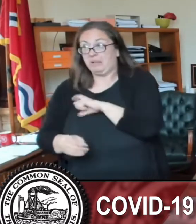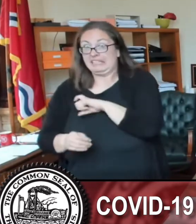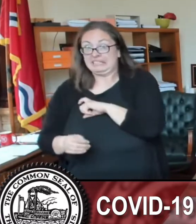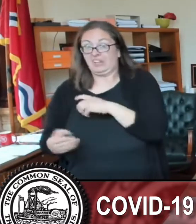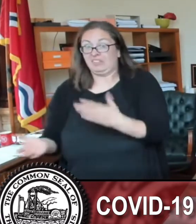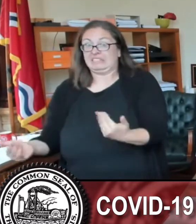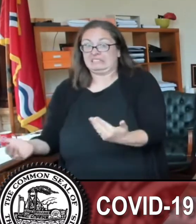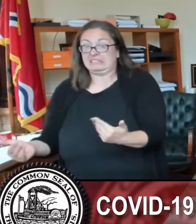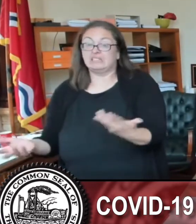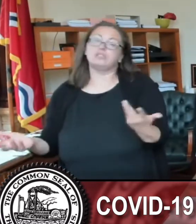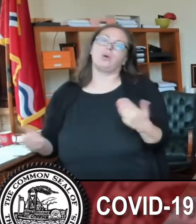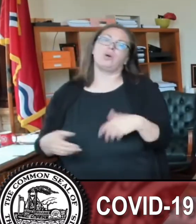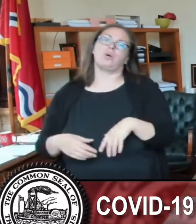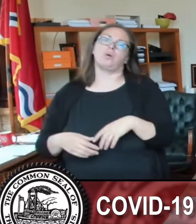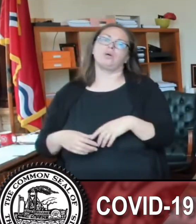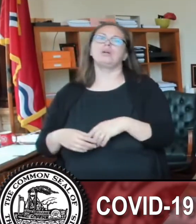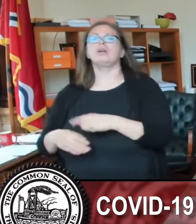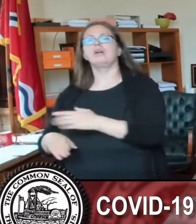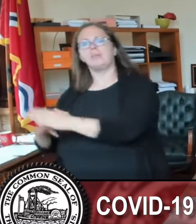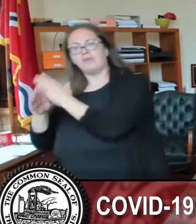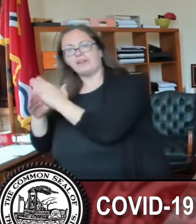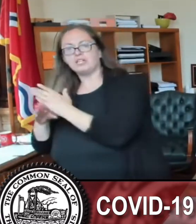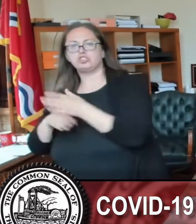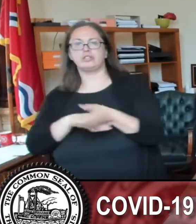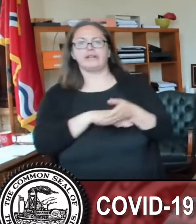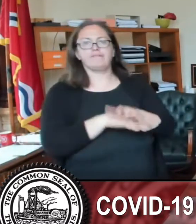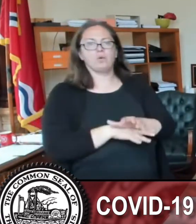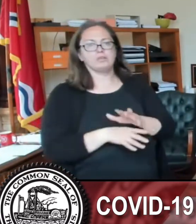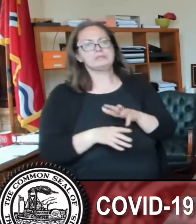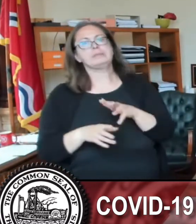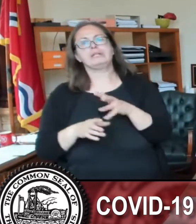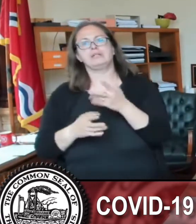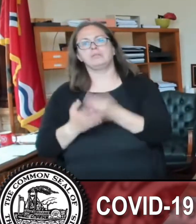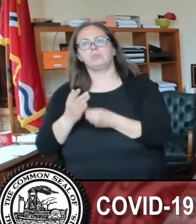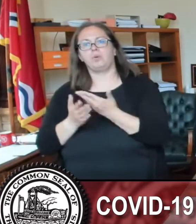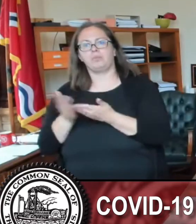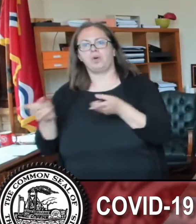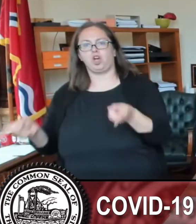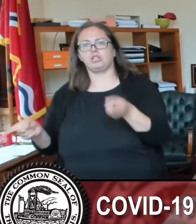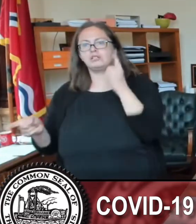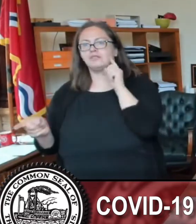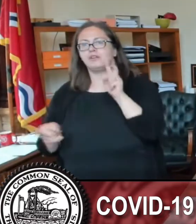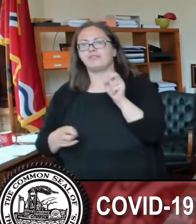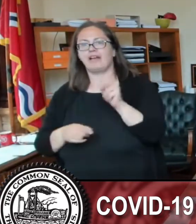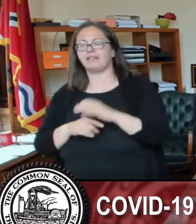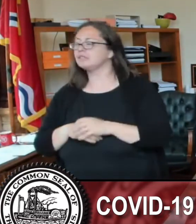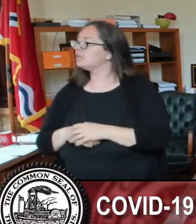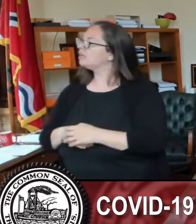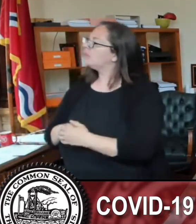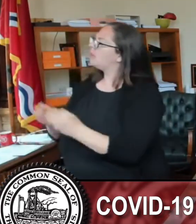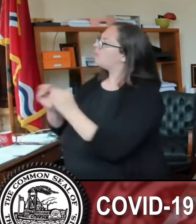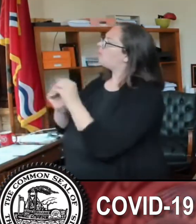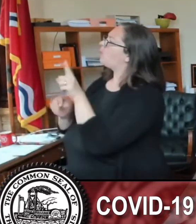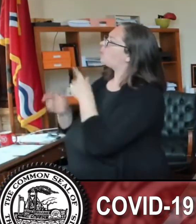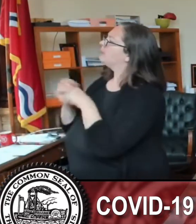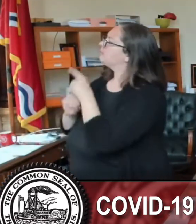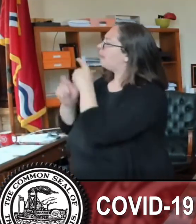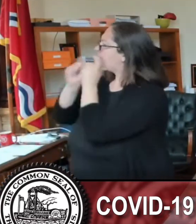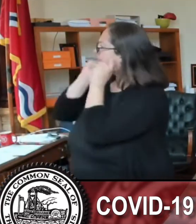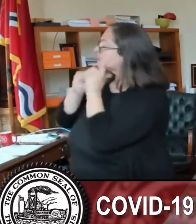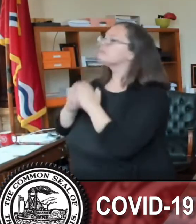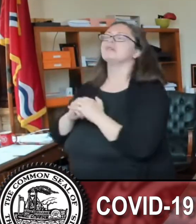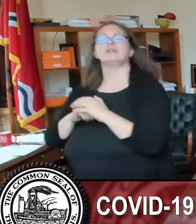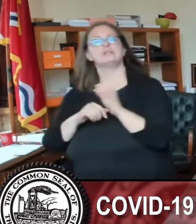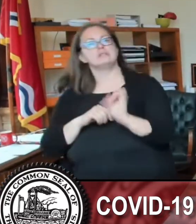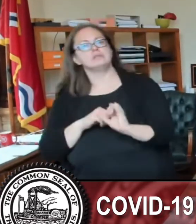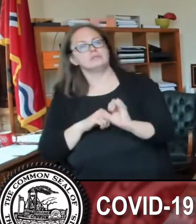prevention and it's enforcement. 2 more masks questions, Mayor. More masks. Follow-up question about that. So